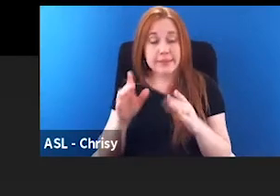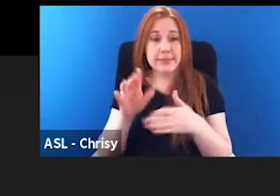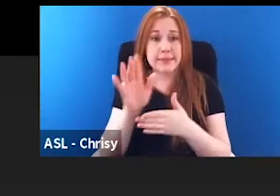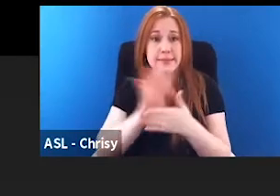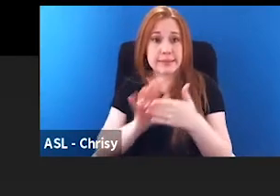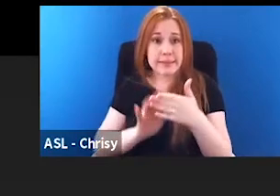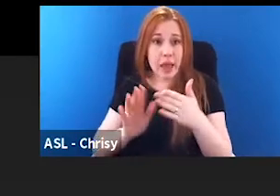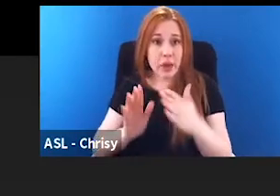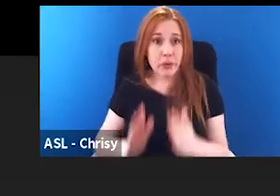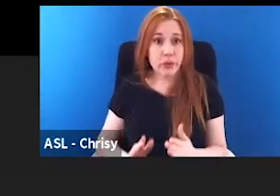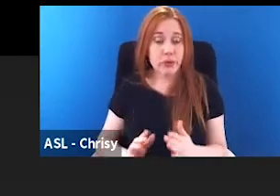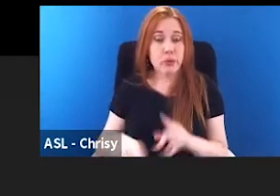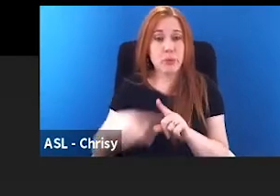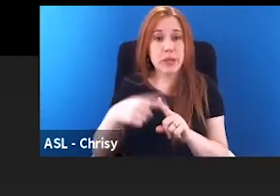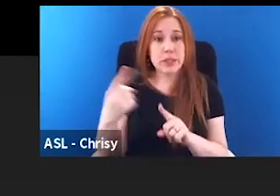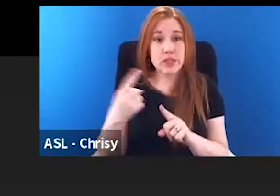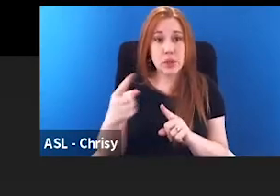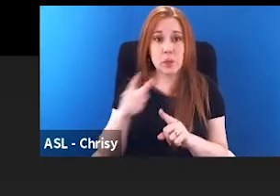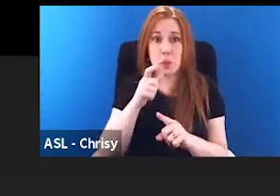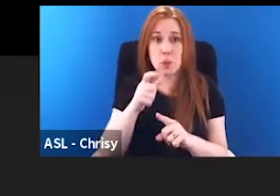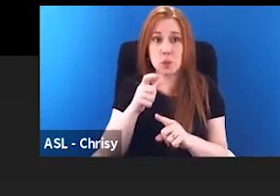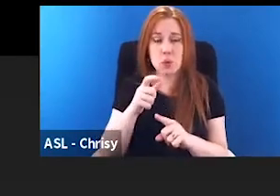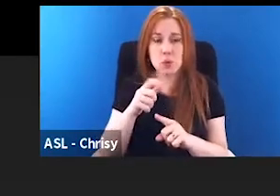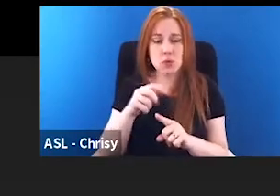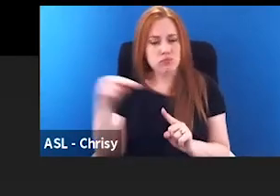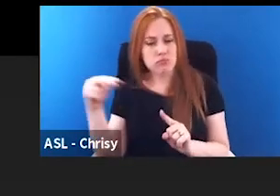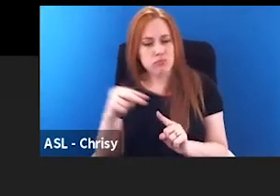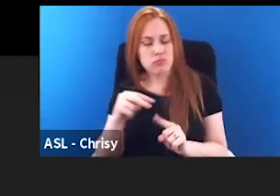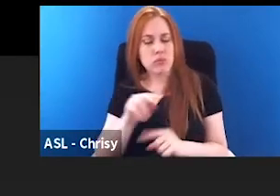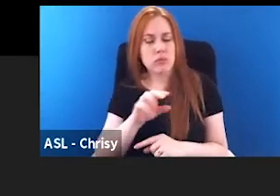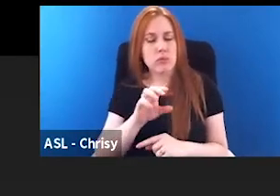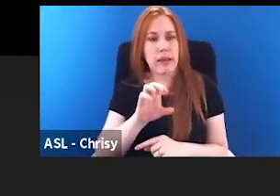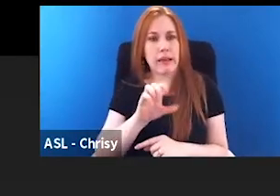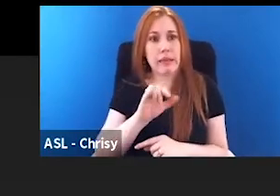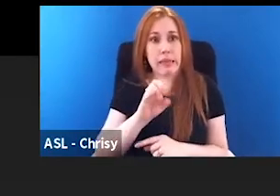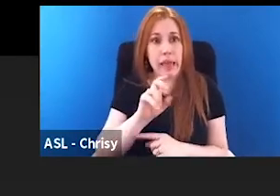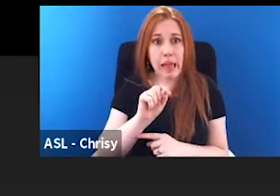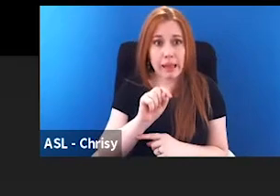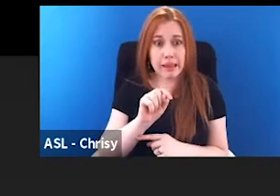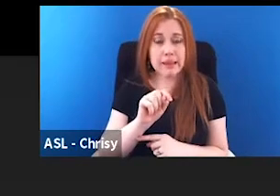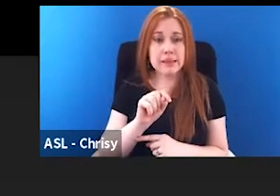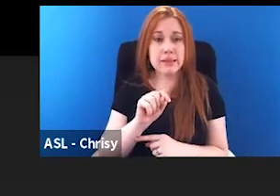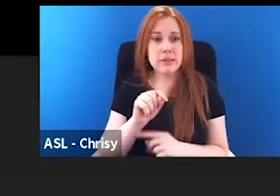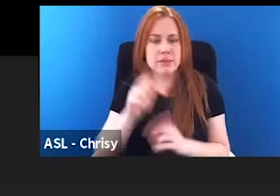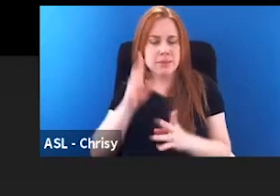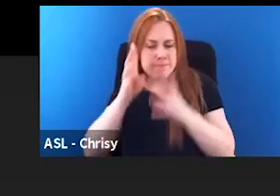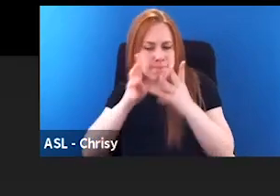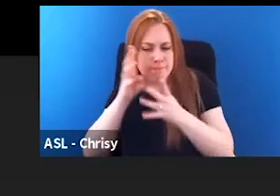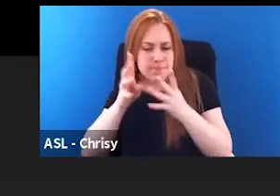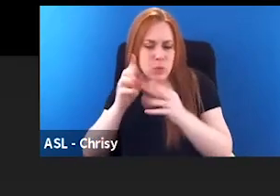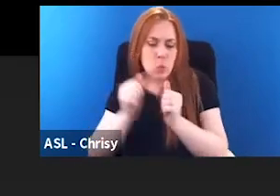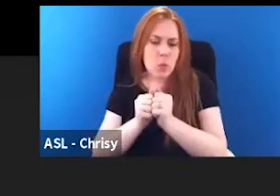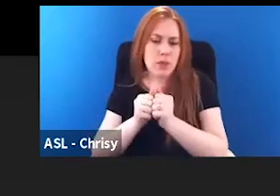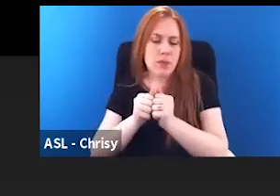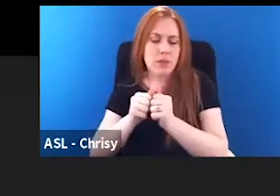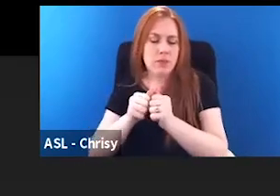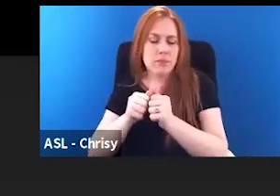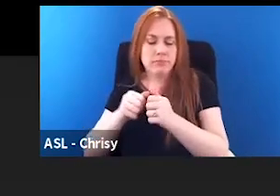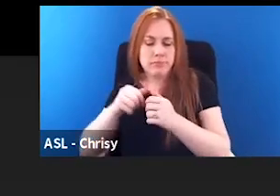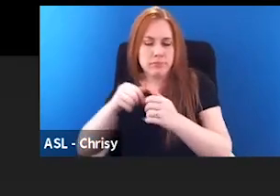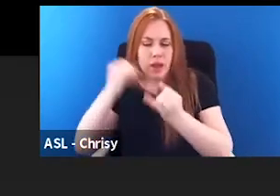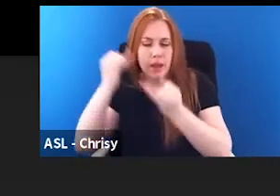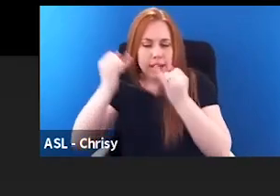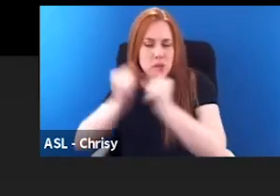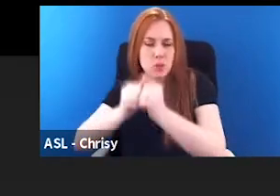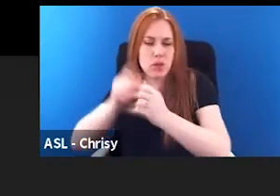someone who sits on the client side of things, interfacing with creatives and creative agencies throughout the